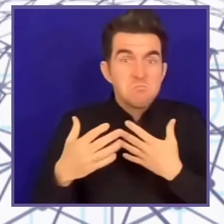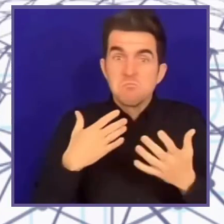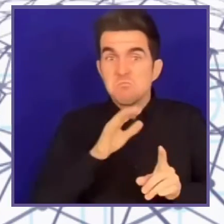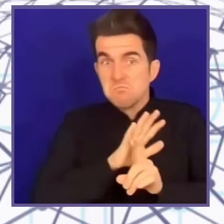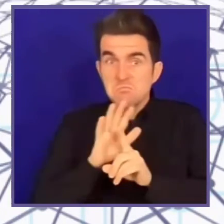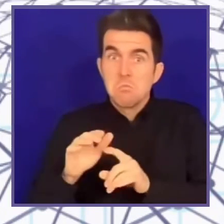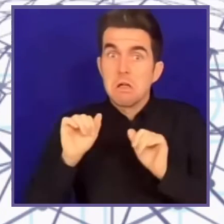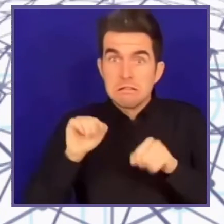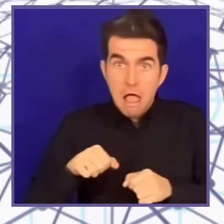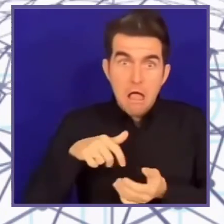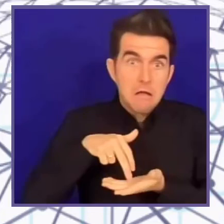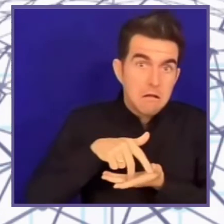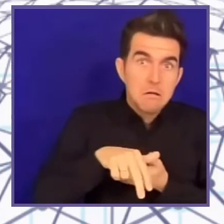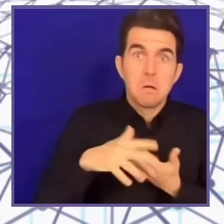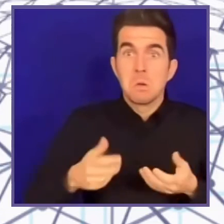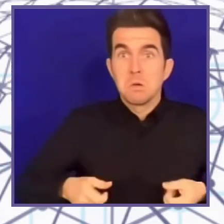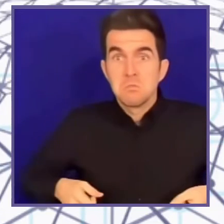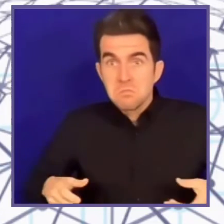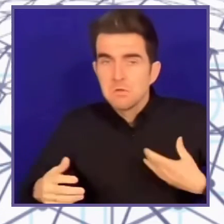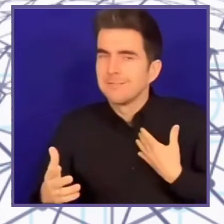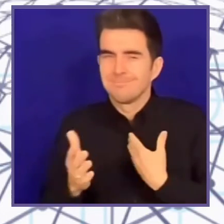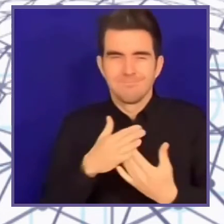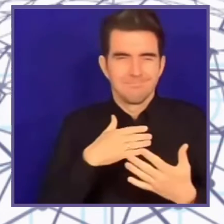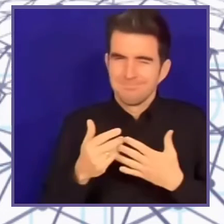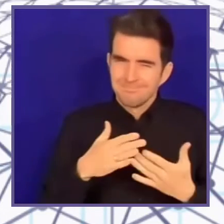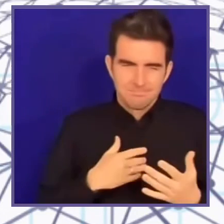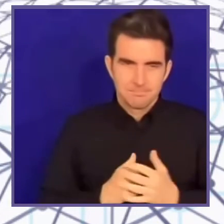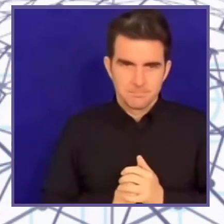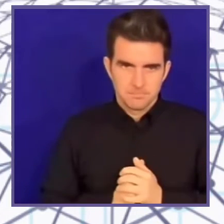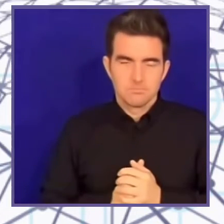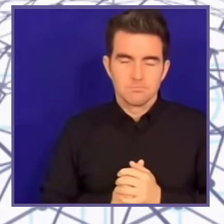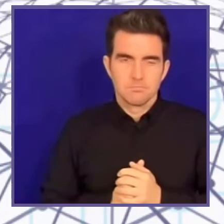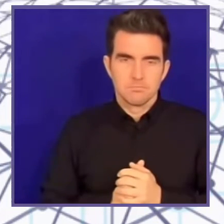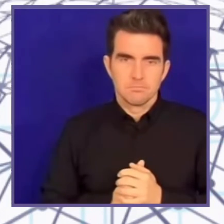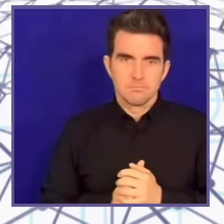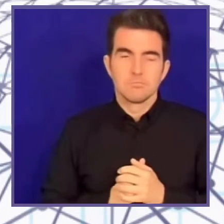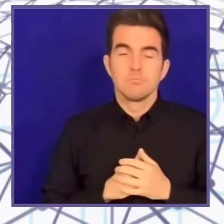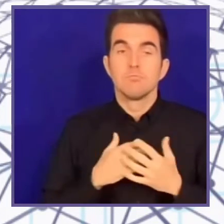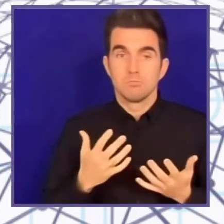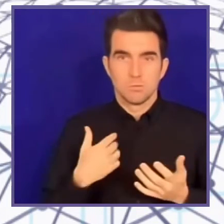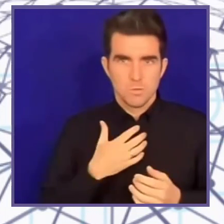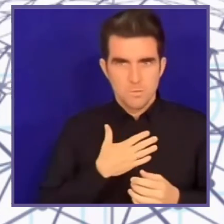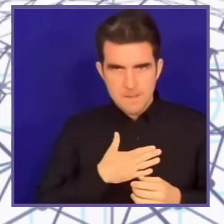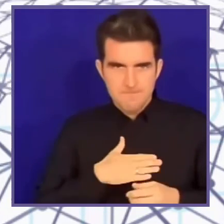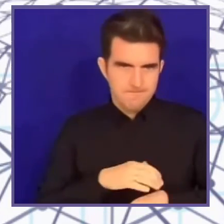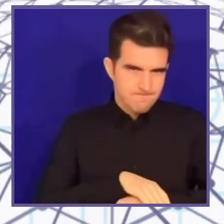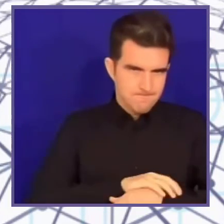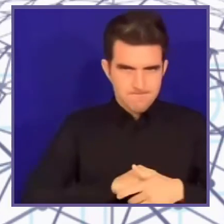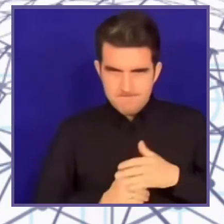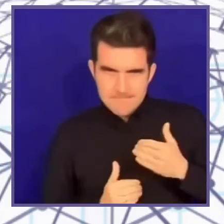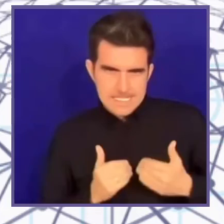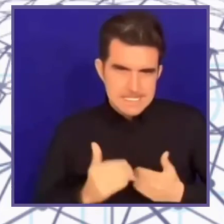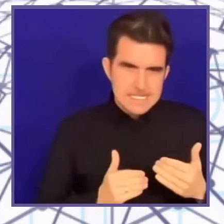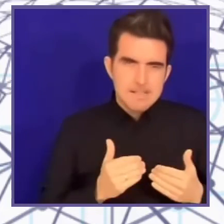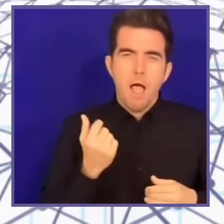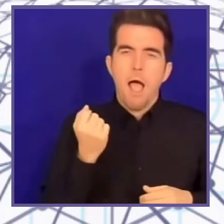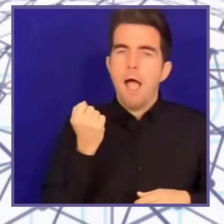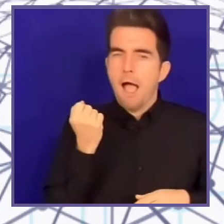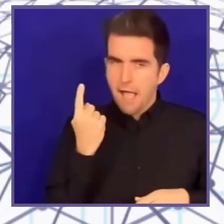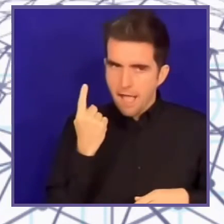So we are trying, we've realized that a holistic approach, a holistic,